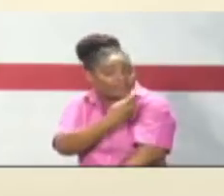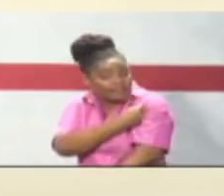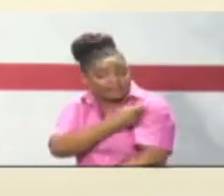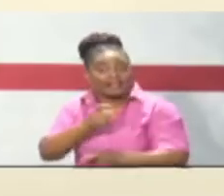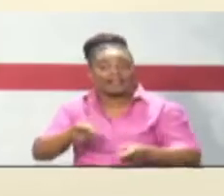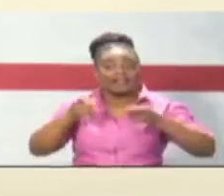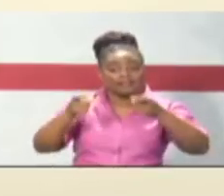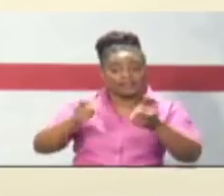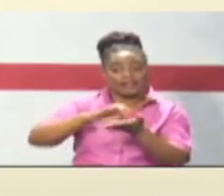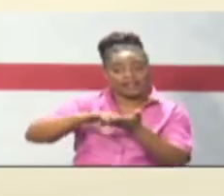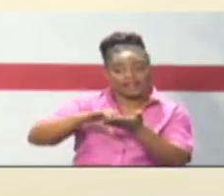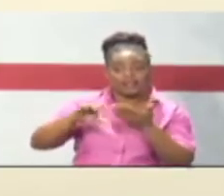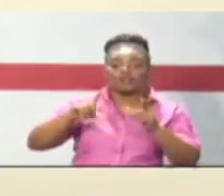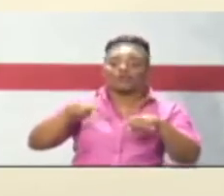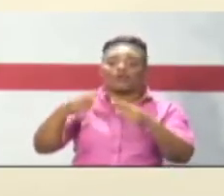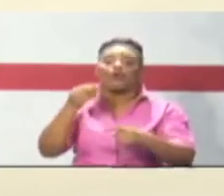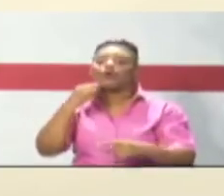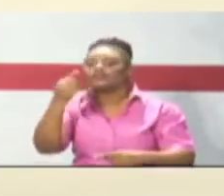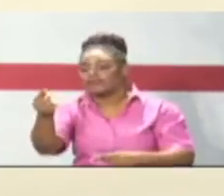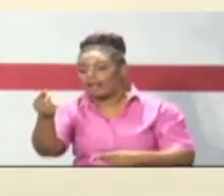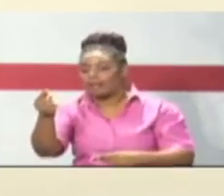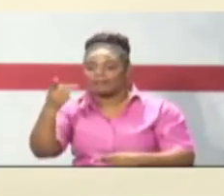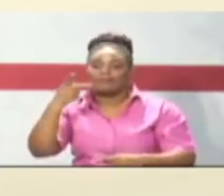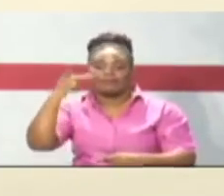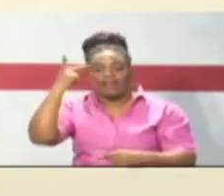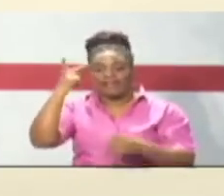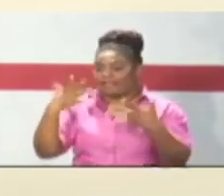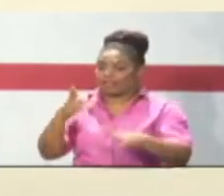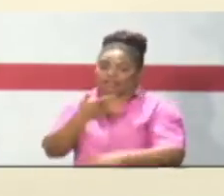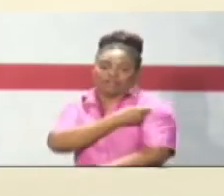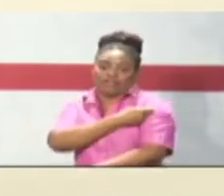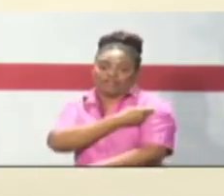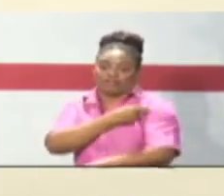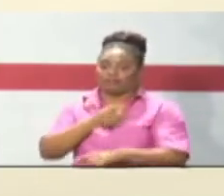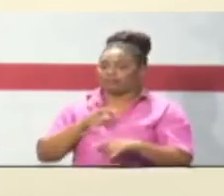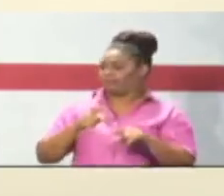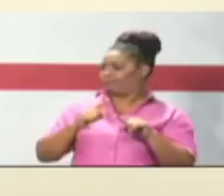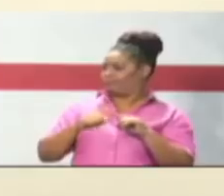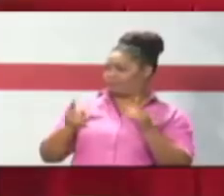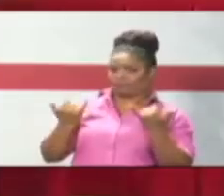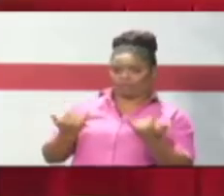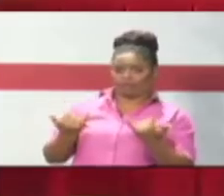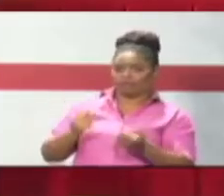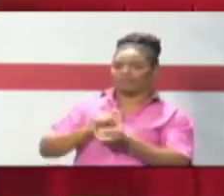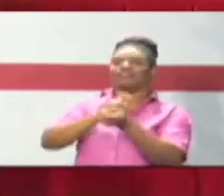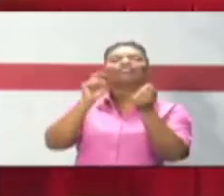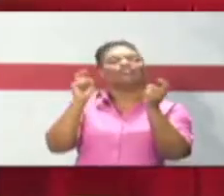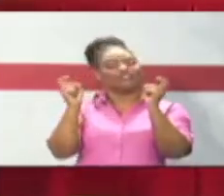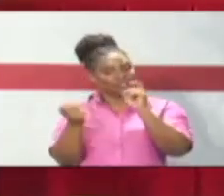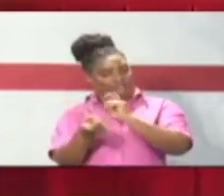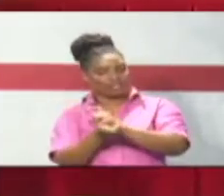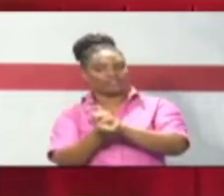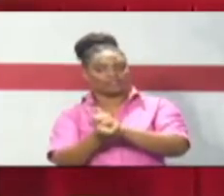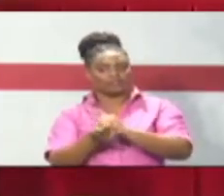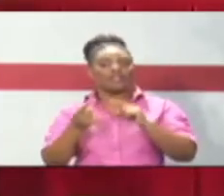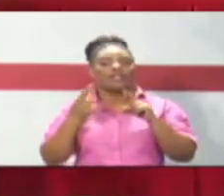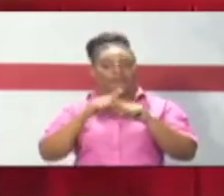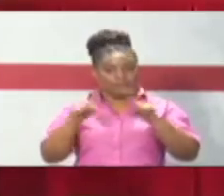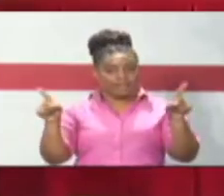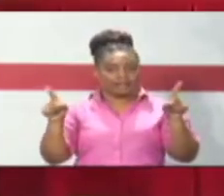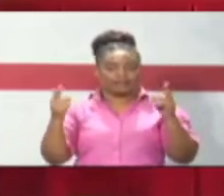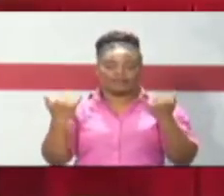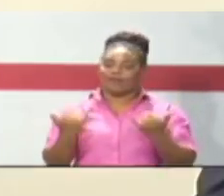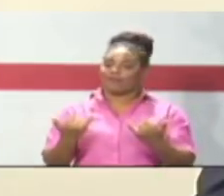and you go home and tell your parent, I got vaccinated, you know. But times have changed. We are a very litigious